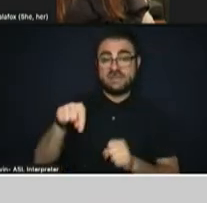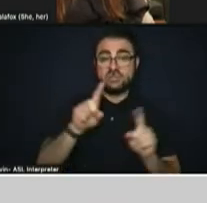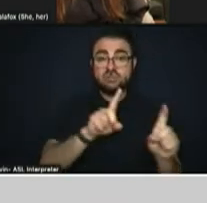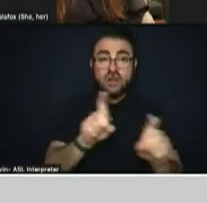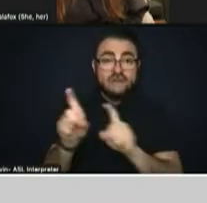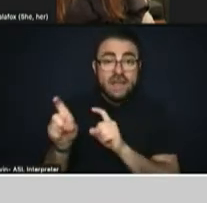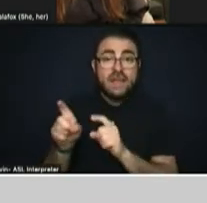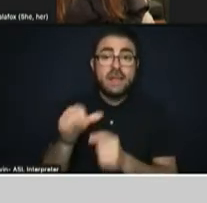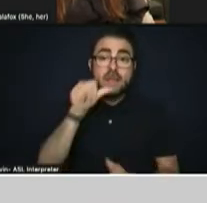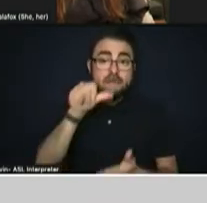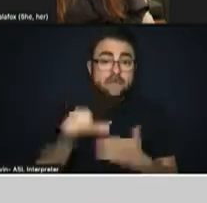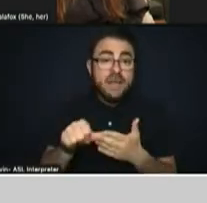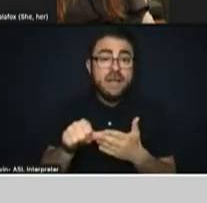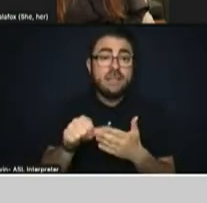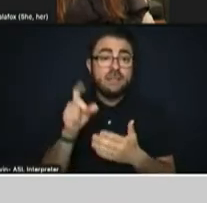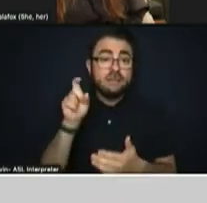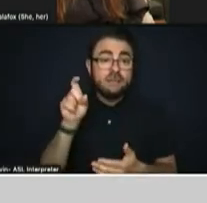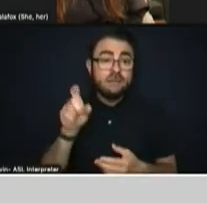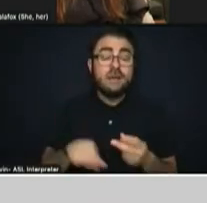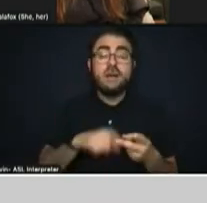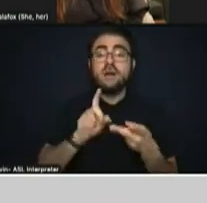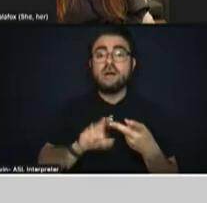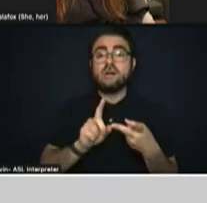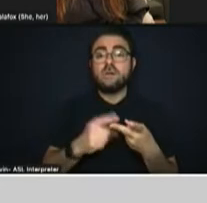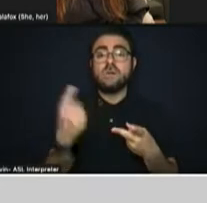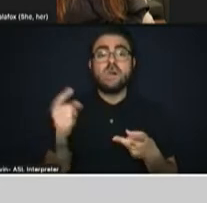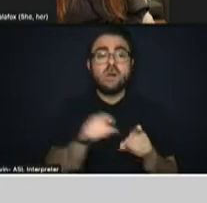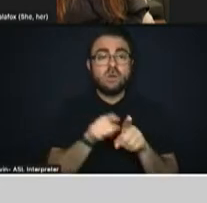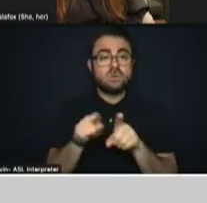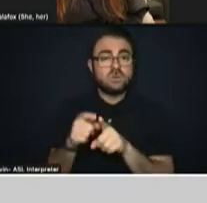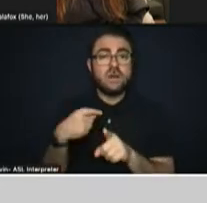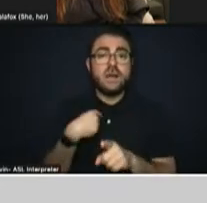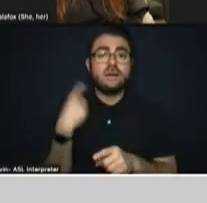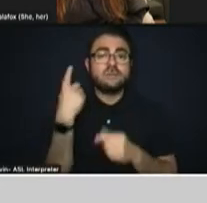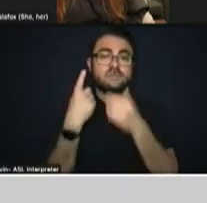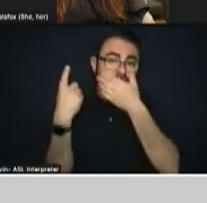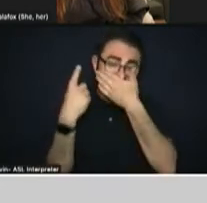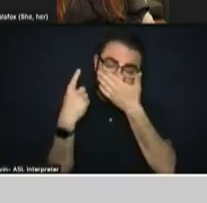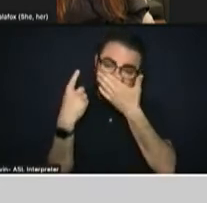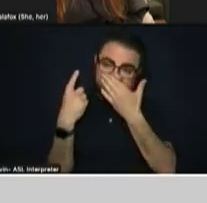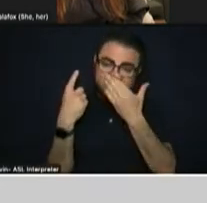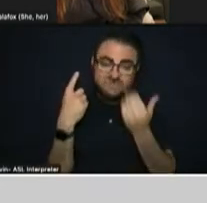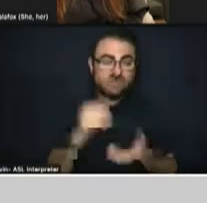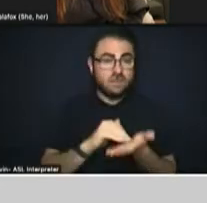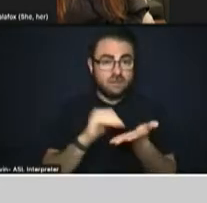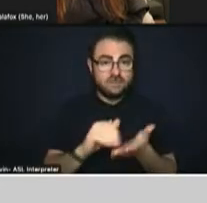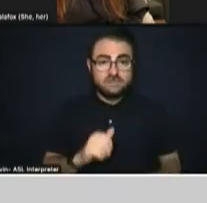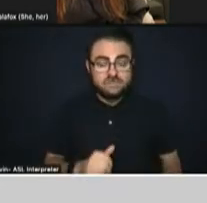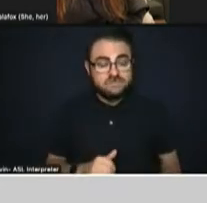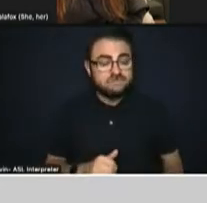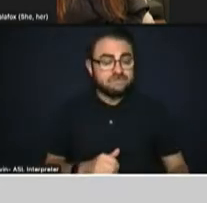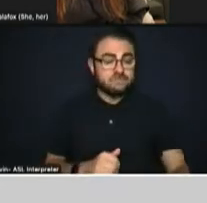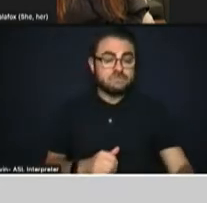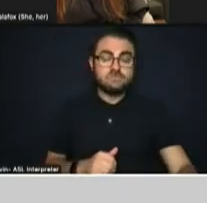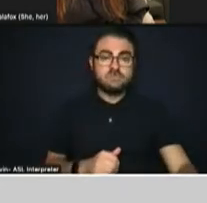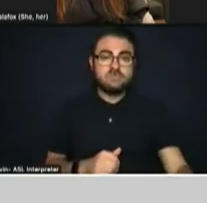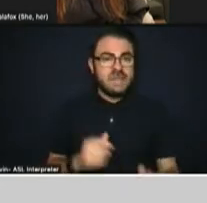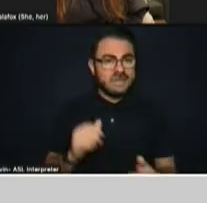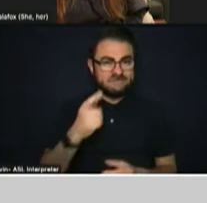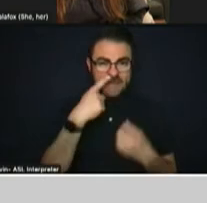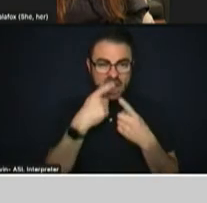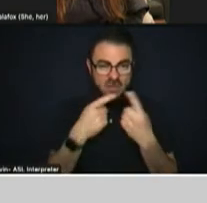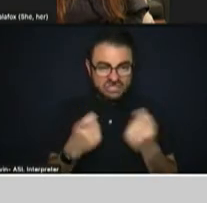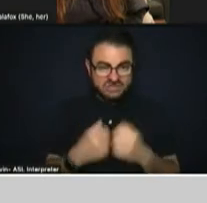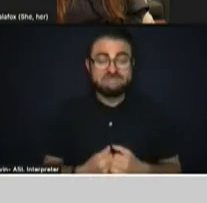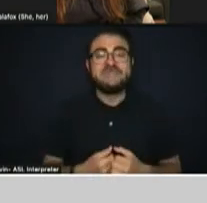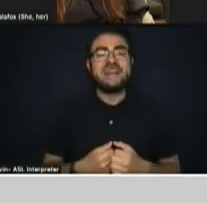mail? And I was also curious about thinking about, you know, all these generations that are digital natives now,